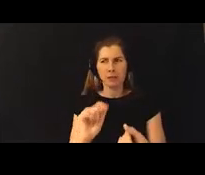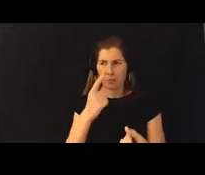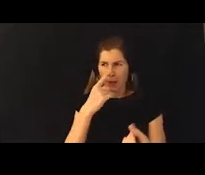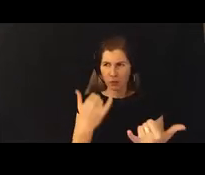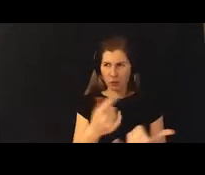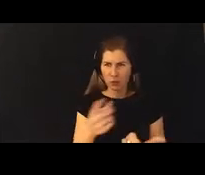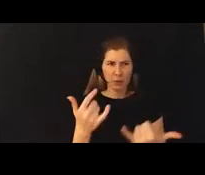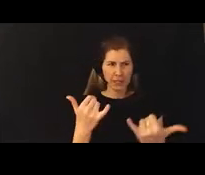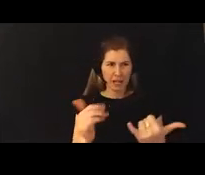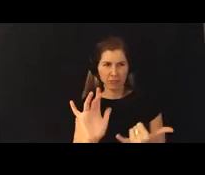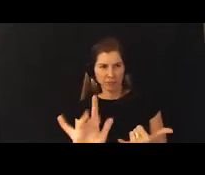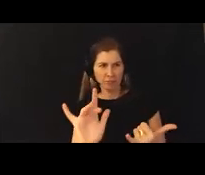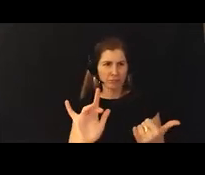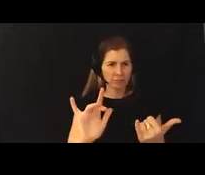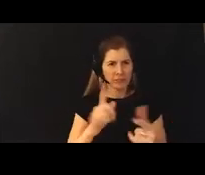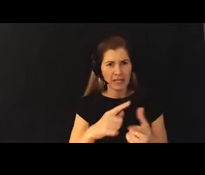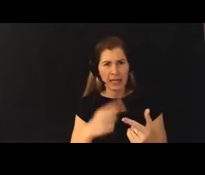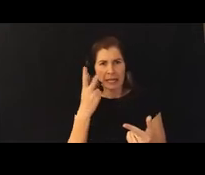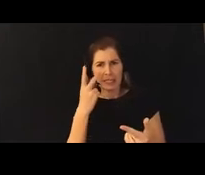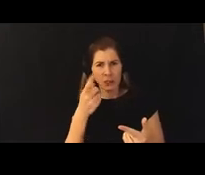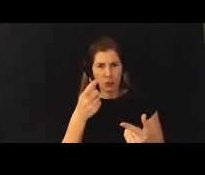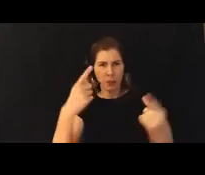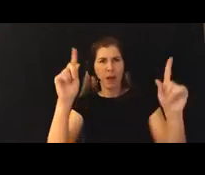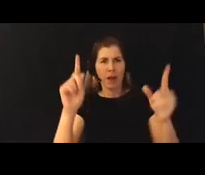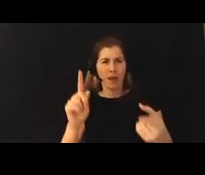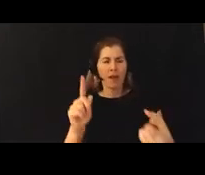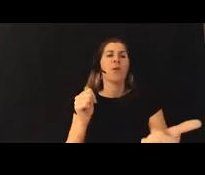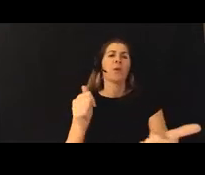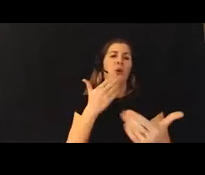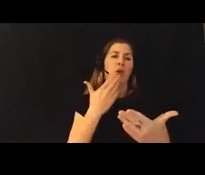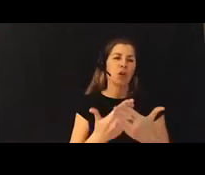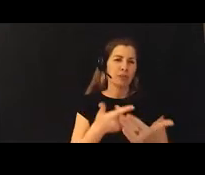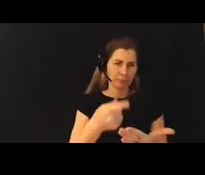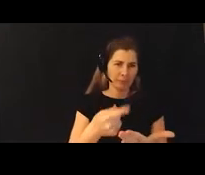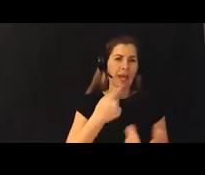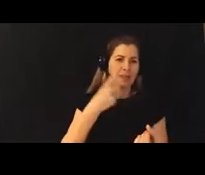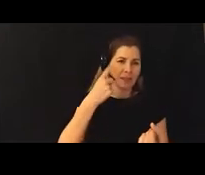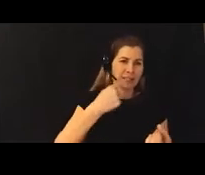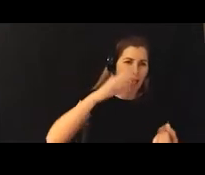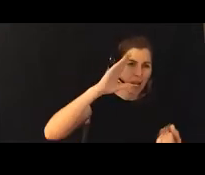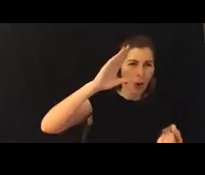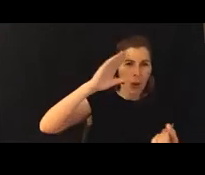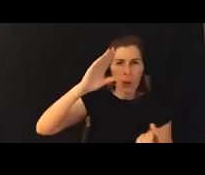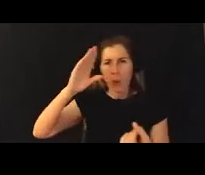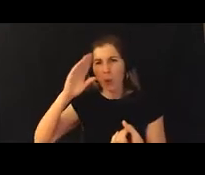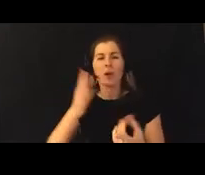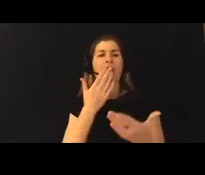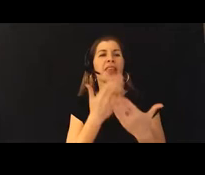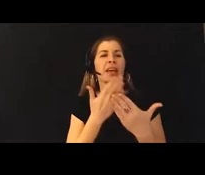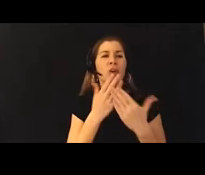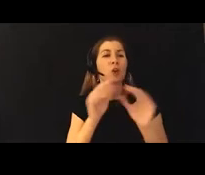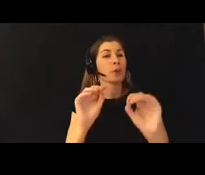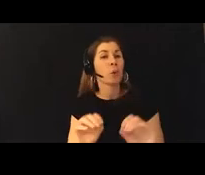me a hello so I know that you found that? Type into chat. And that's where you can type in your questions and comments. Hello, everybody. Thank you. Thank